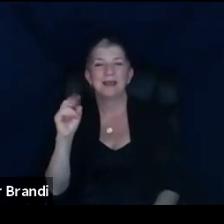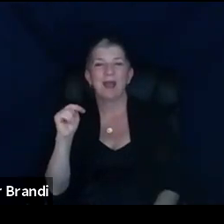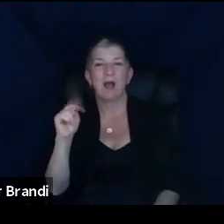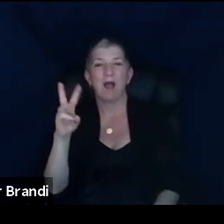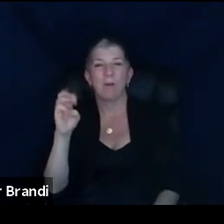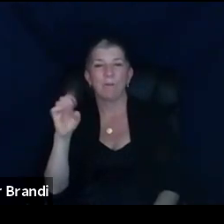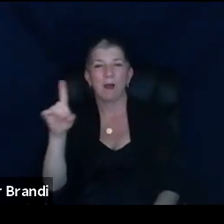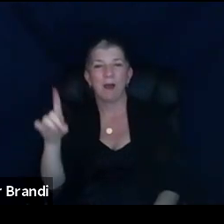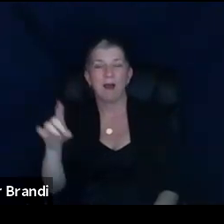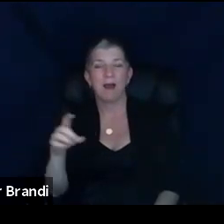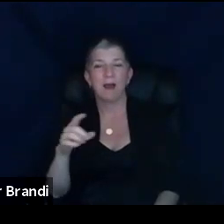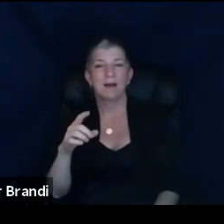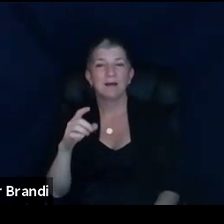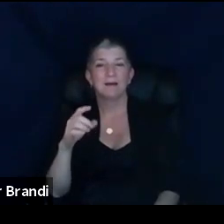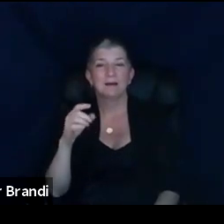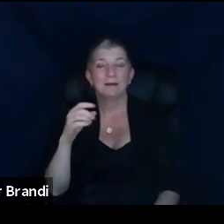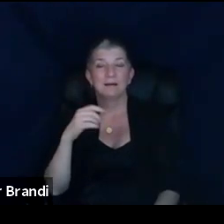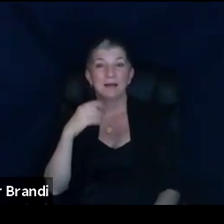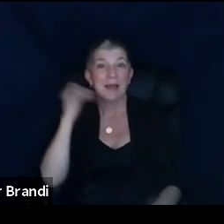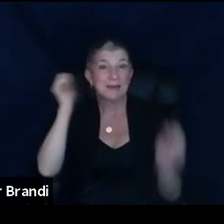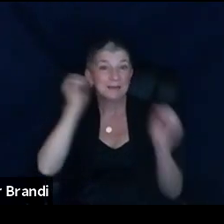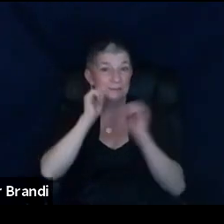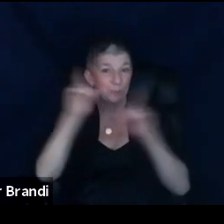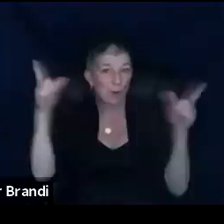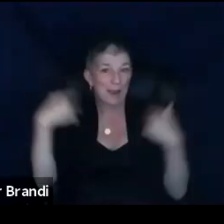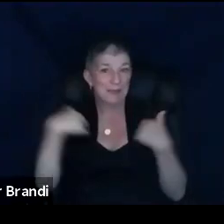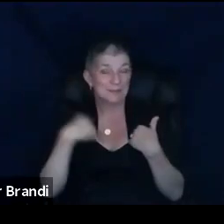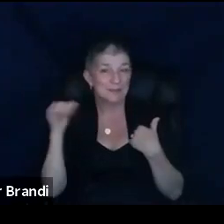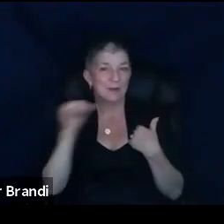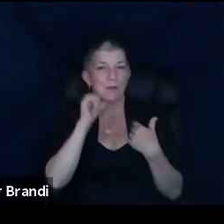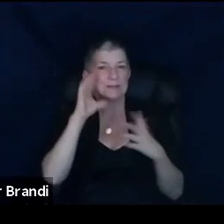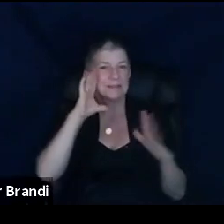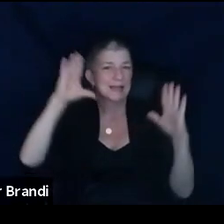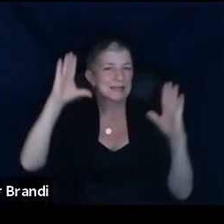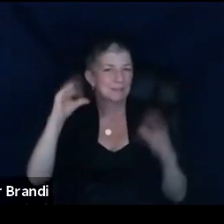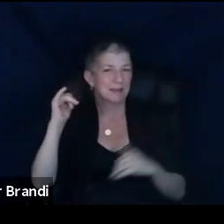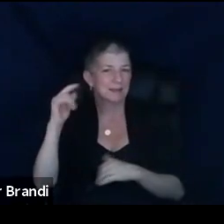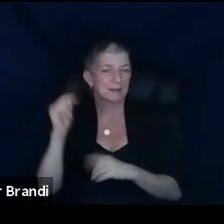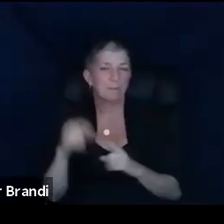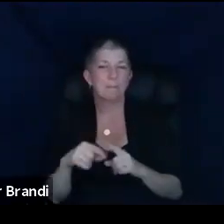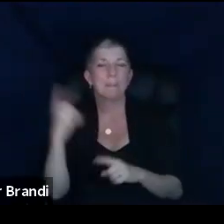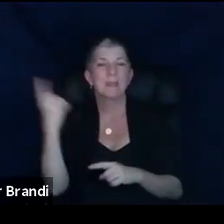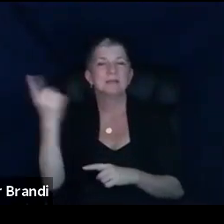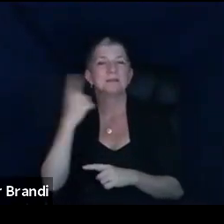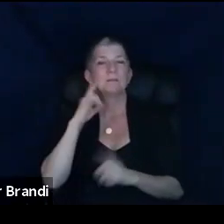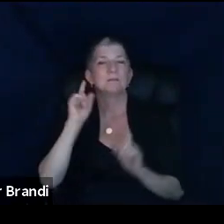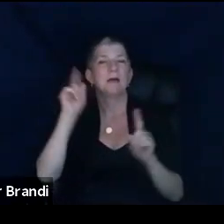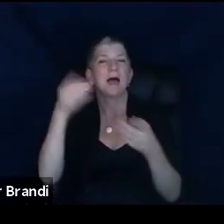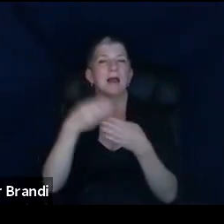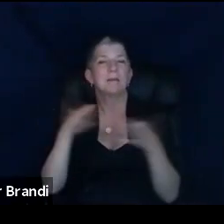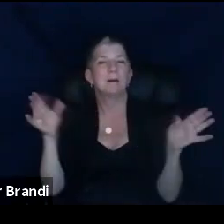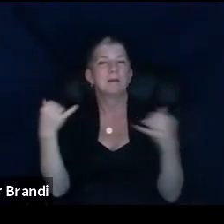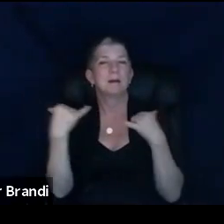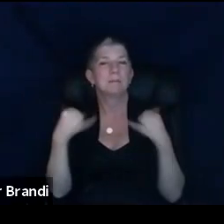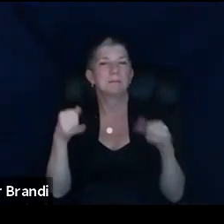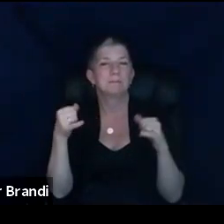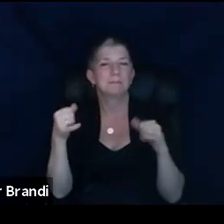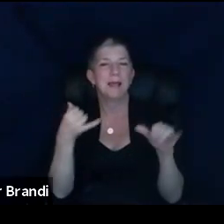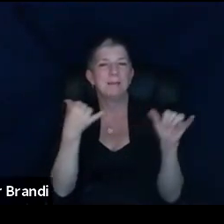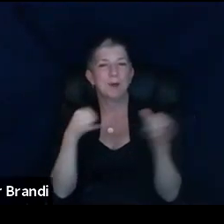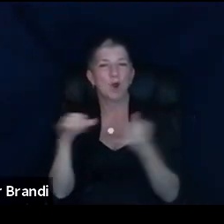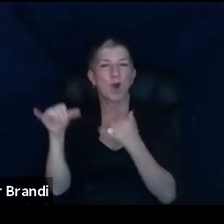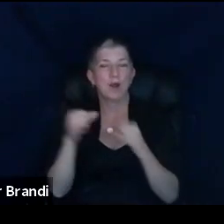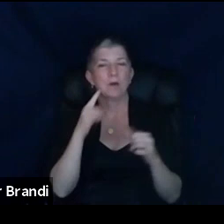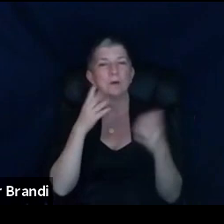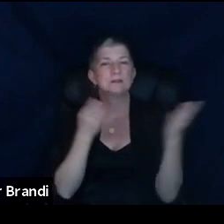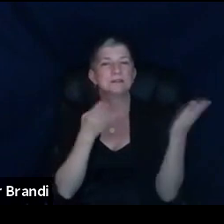it surprised the daylights out of me because I wasn't expecting it. Somebody was at a public play party who is a service